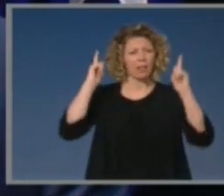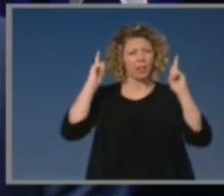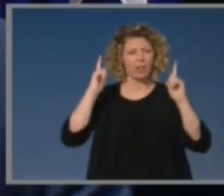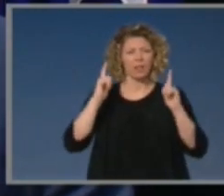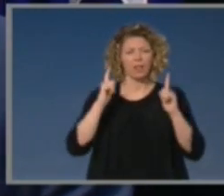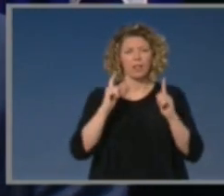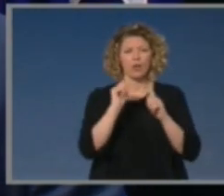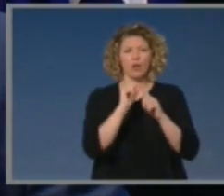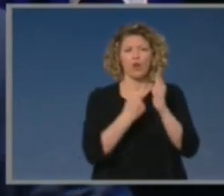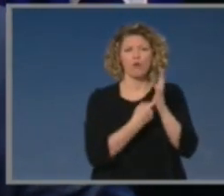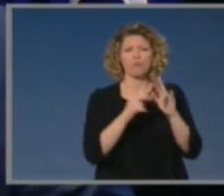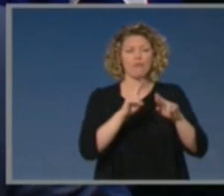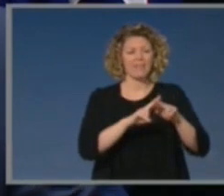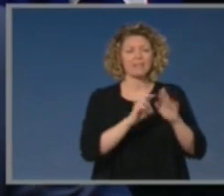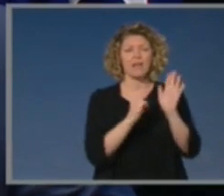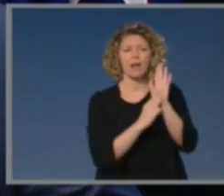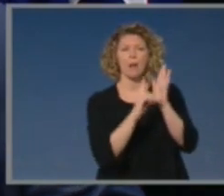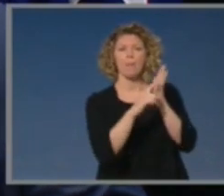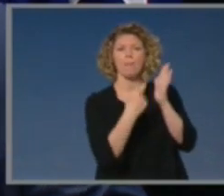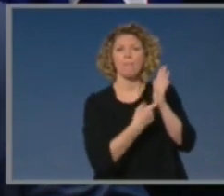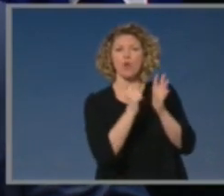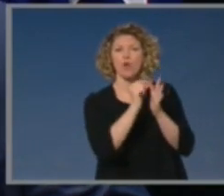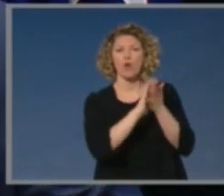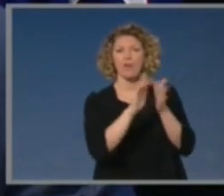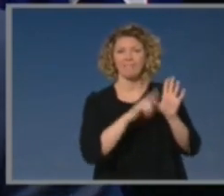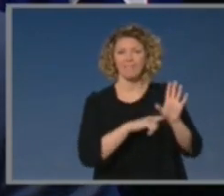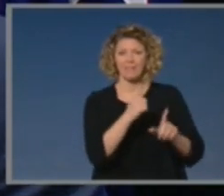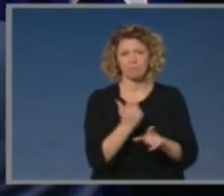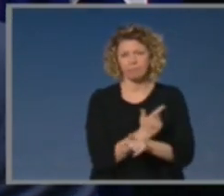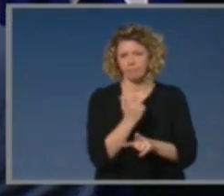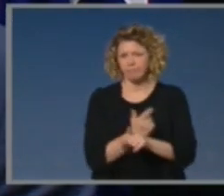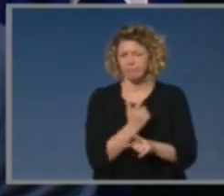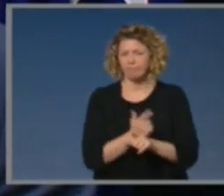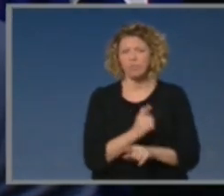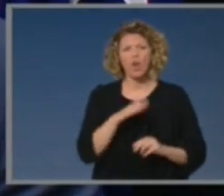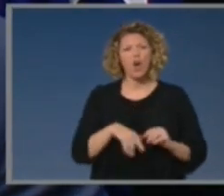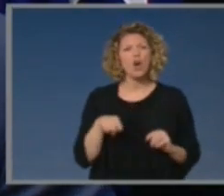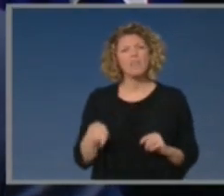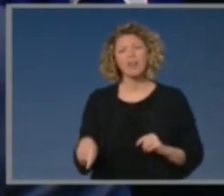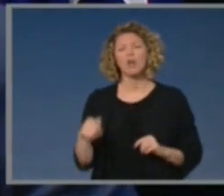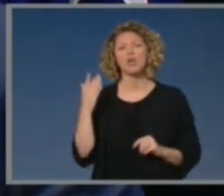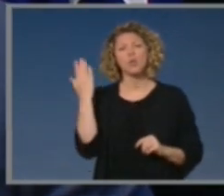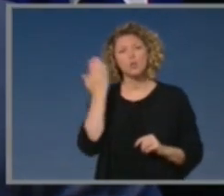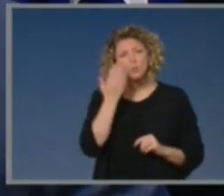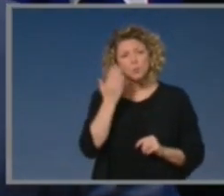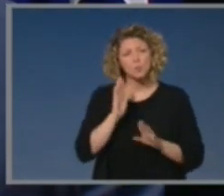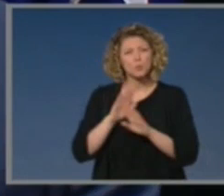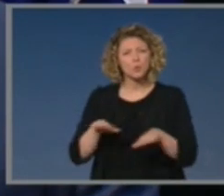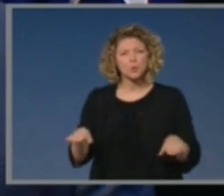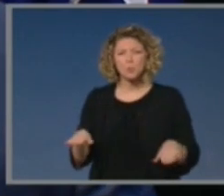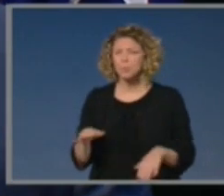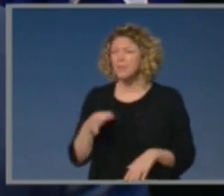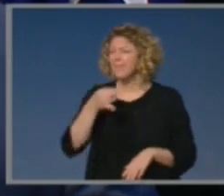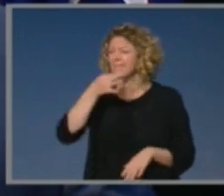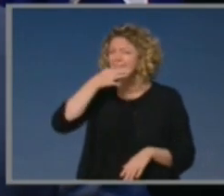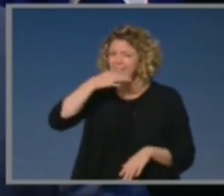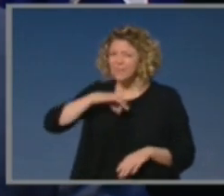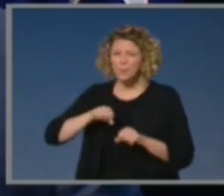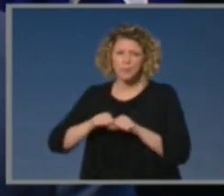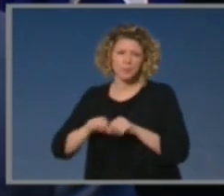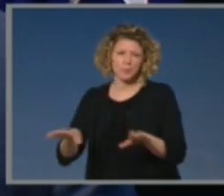immaculately consistent, on the low levels of transmission and numbers of cases amongst those